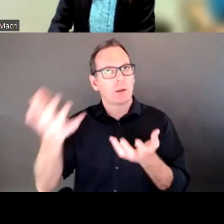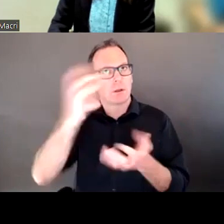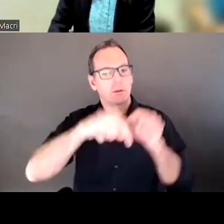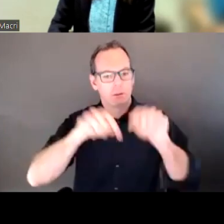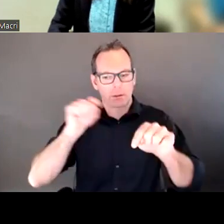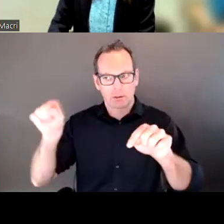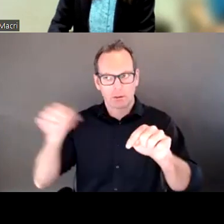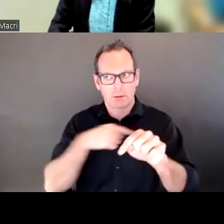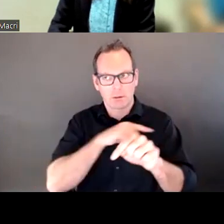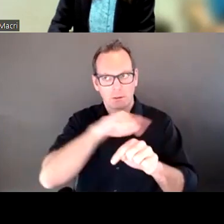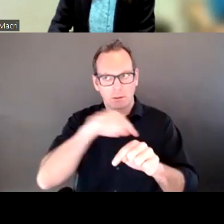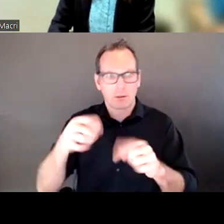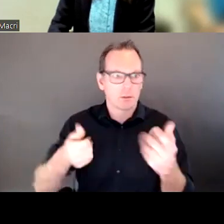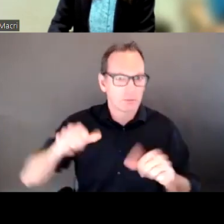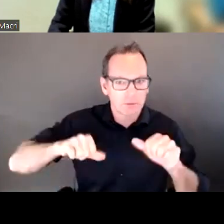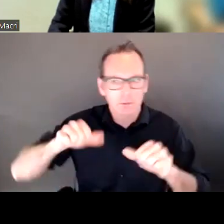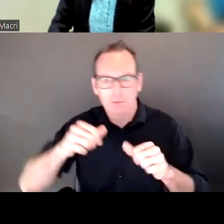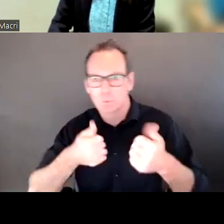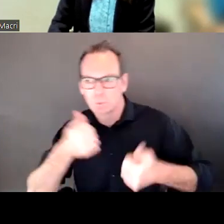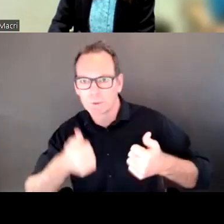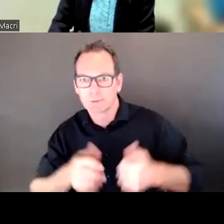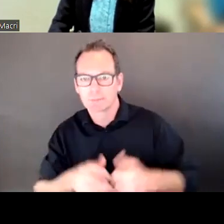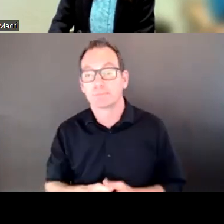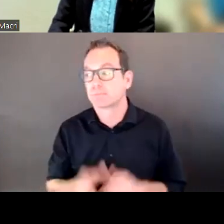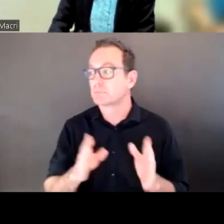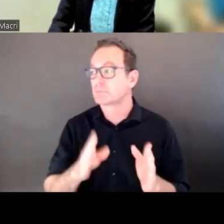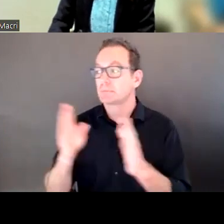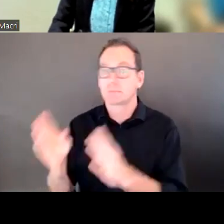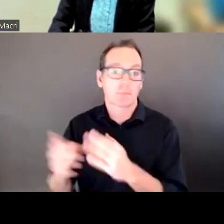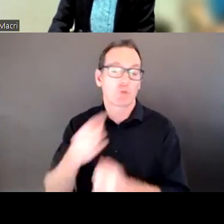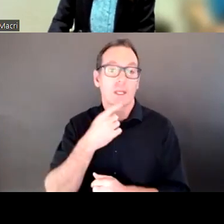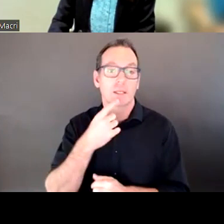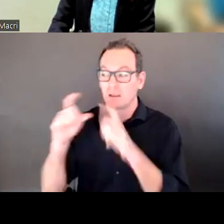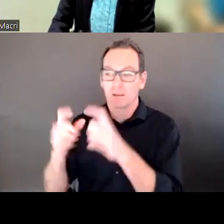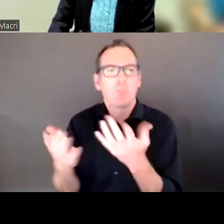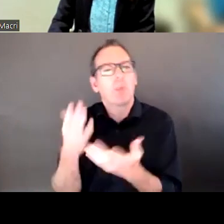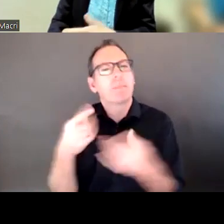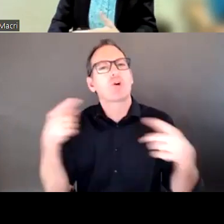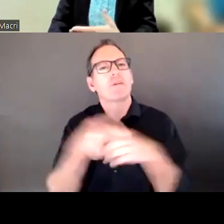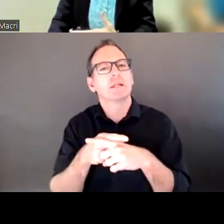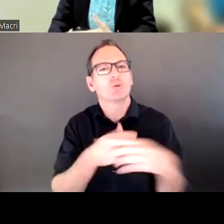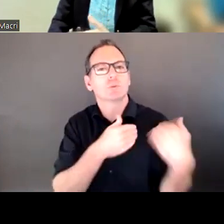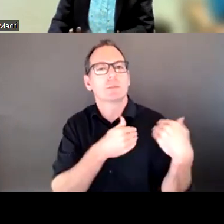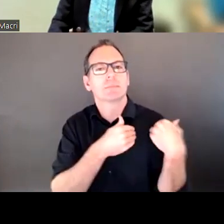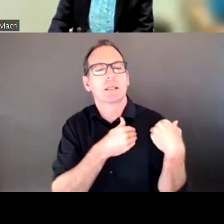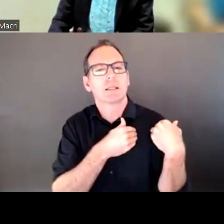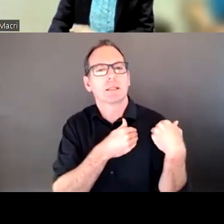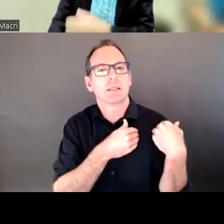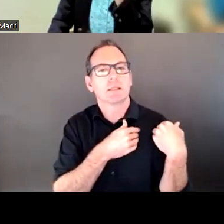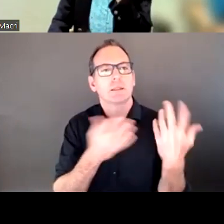conflicting obligations or responsibilities, right? So we want to think about those conflicting